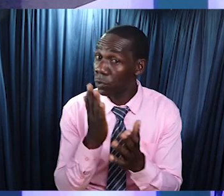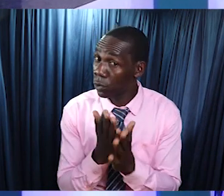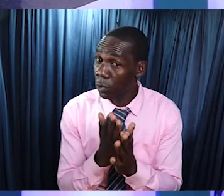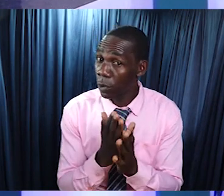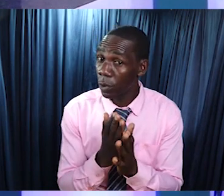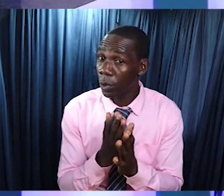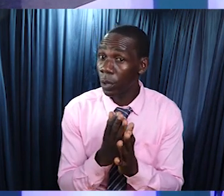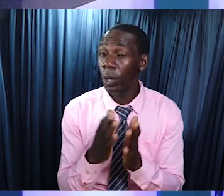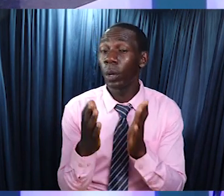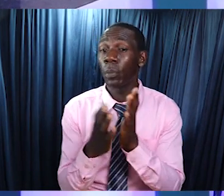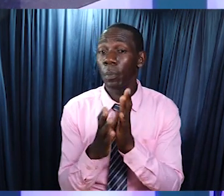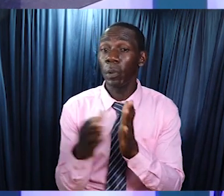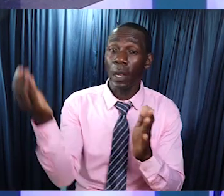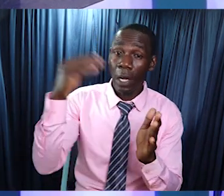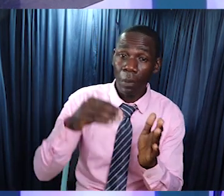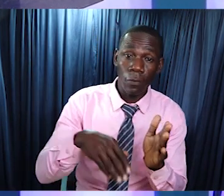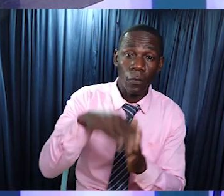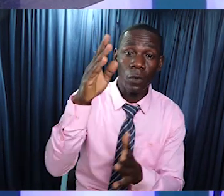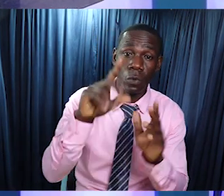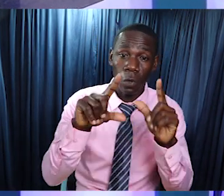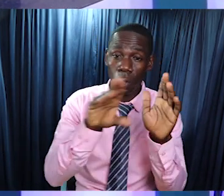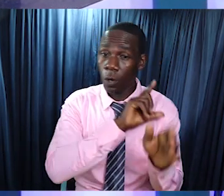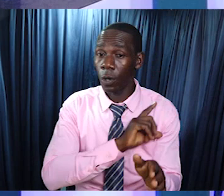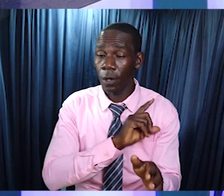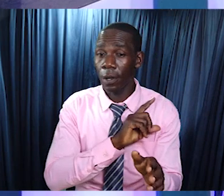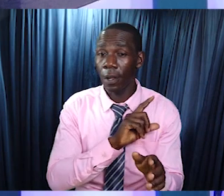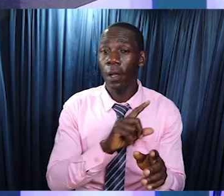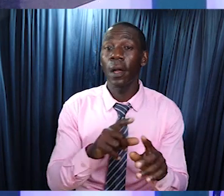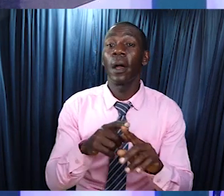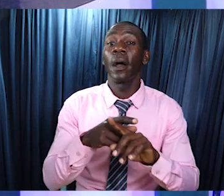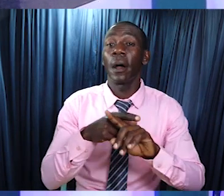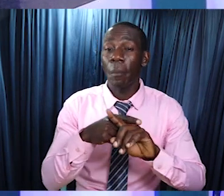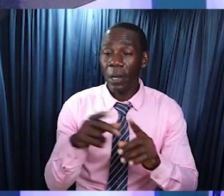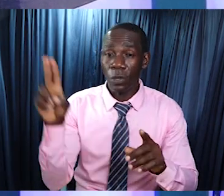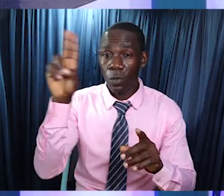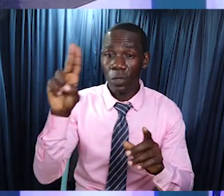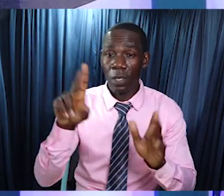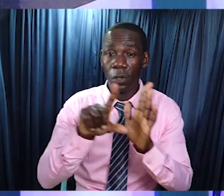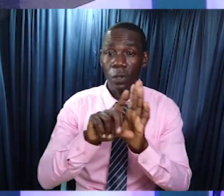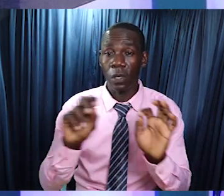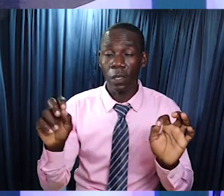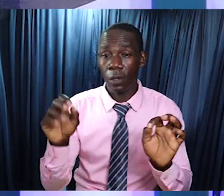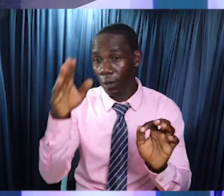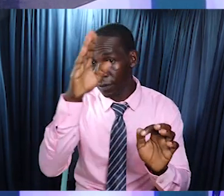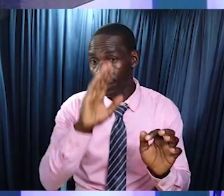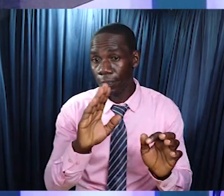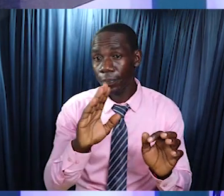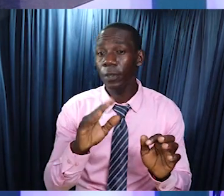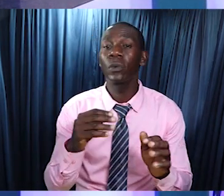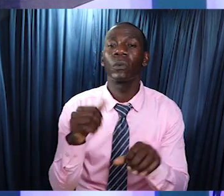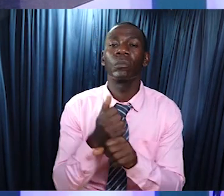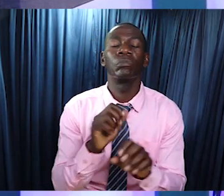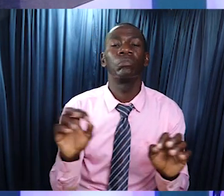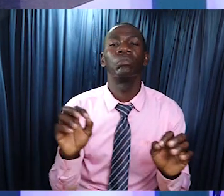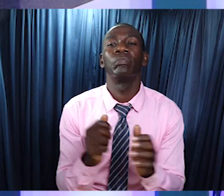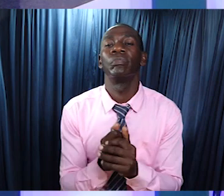truly. Shida zitakuja utamkimbilia Mungu kweli. Problems will come, you will refuge to God. Lakini yeye kwa sababu huitumikii sheria yake. But because you don't serve his law. Hatafanya kazi.